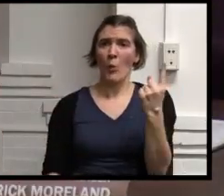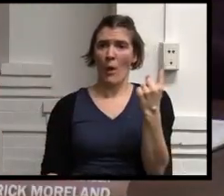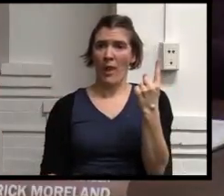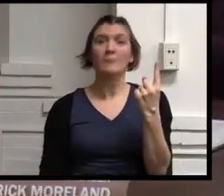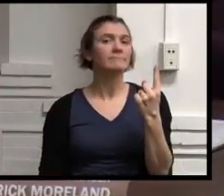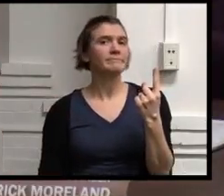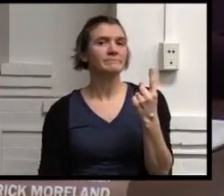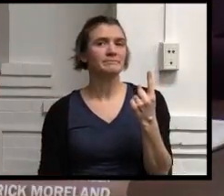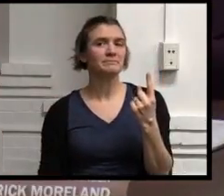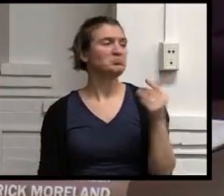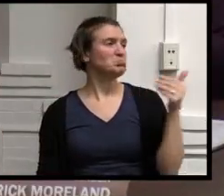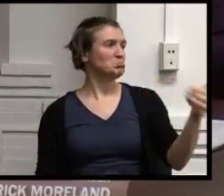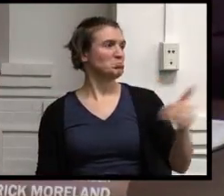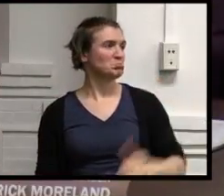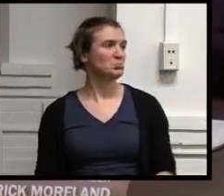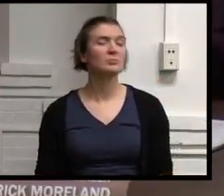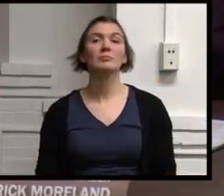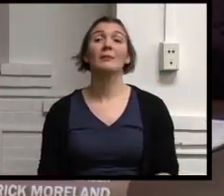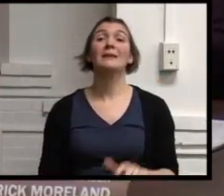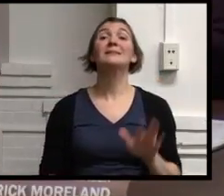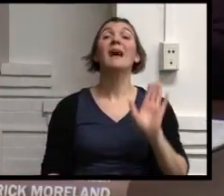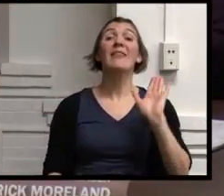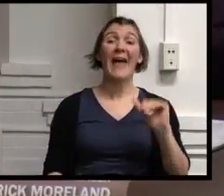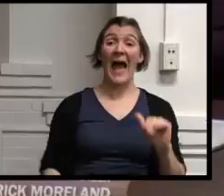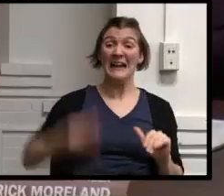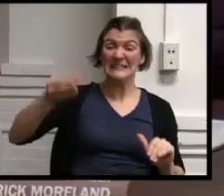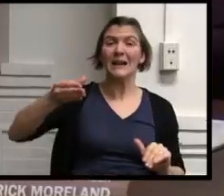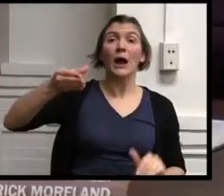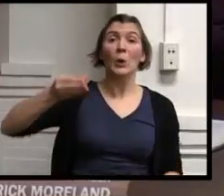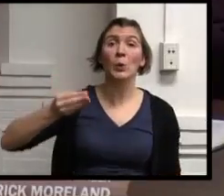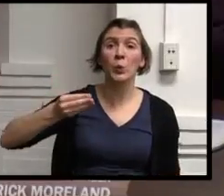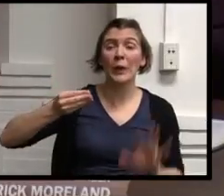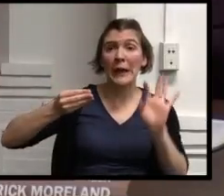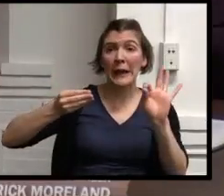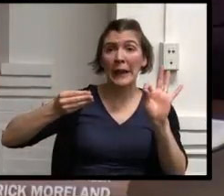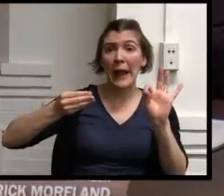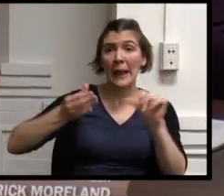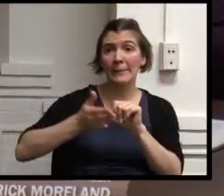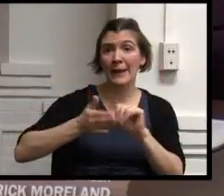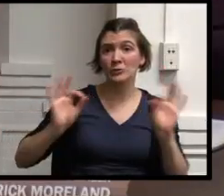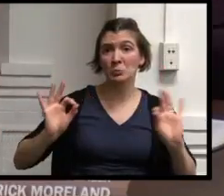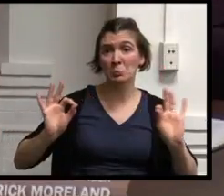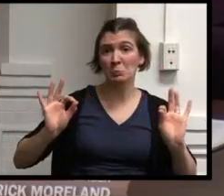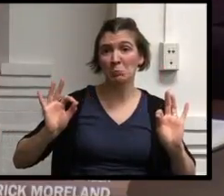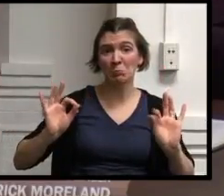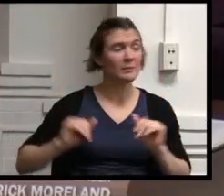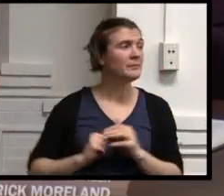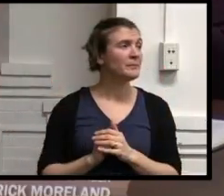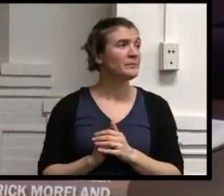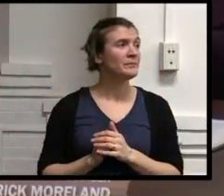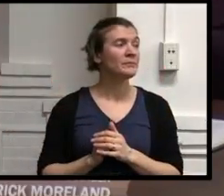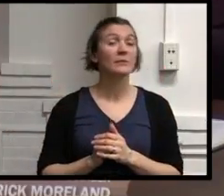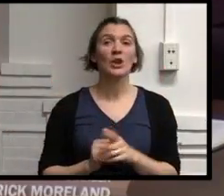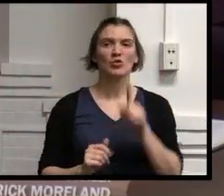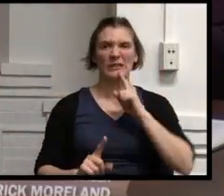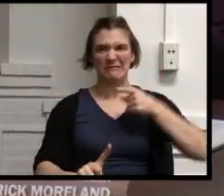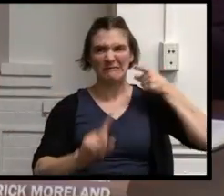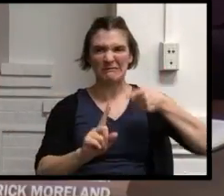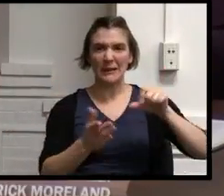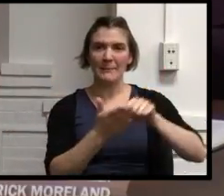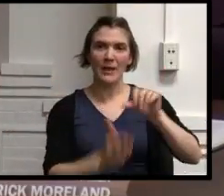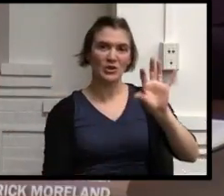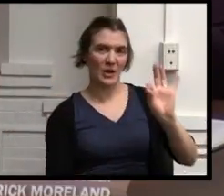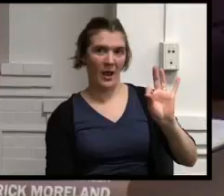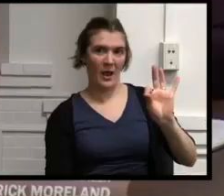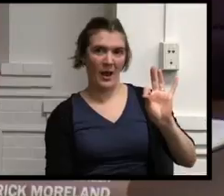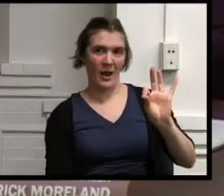audit, it's 9-page documents. This is quite a bit briefer. And the real page that tells it all is on page